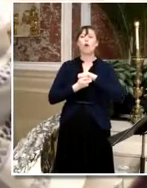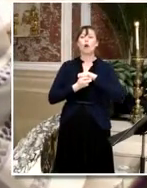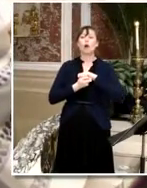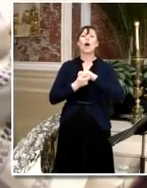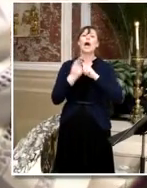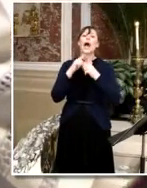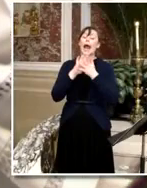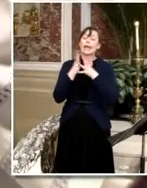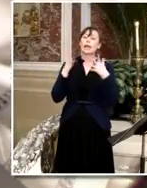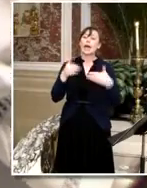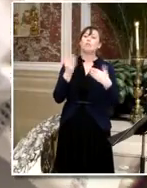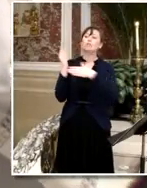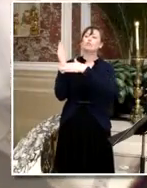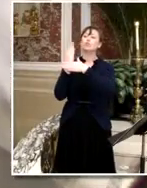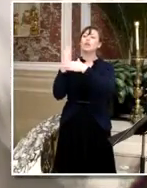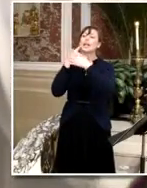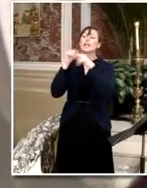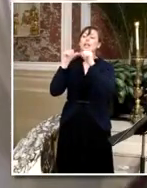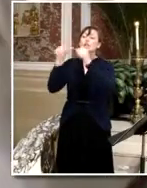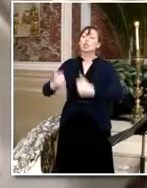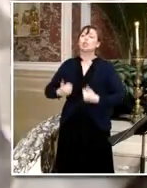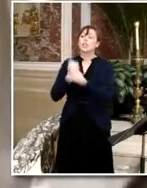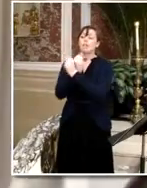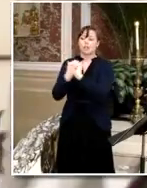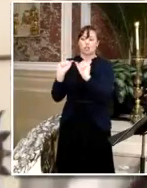to share in eternal salvation.